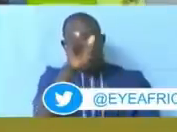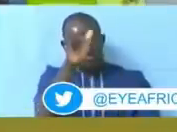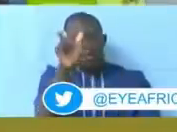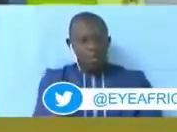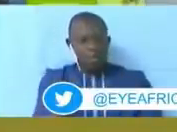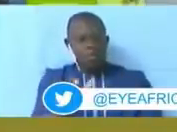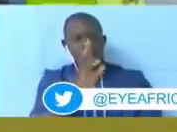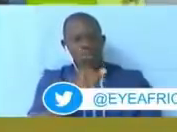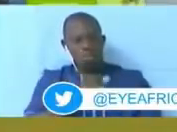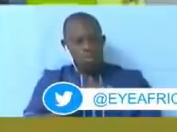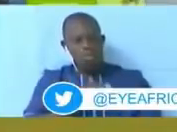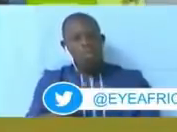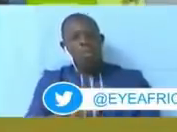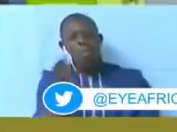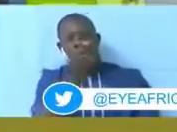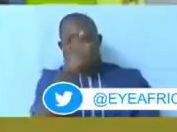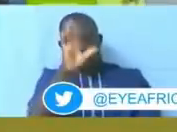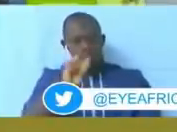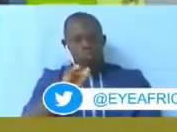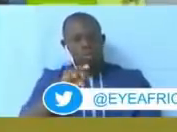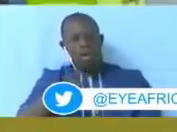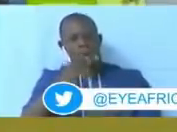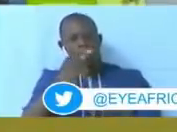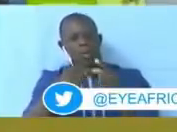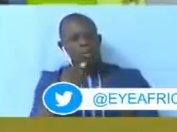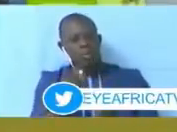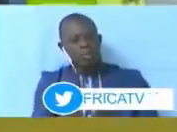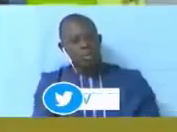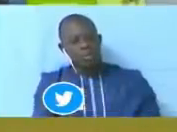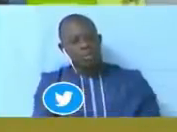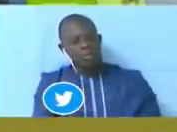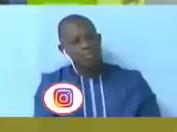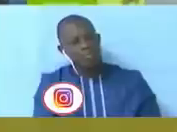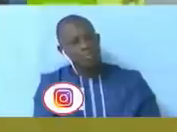you can only do so in relation to